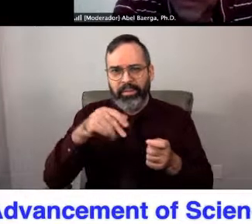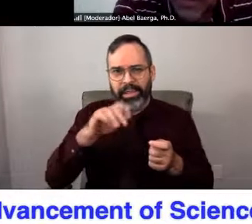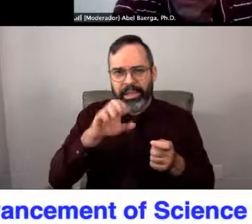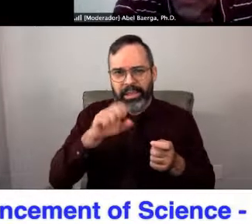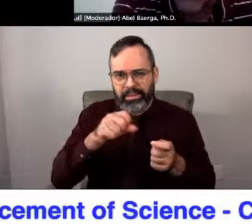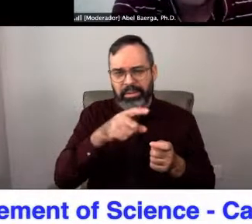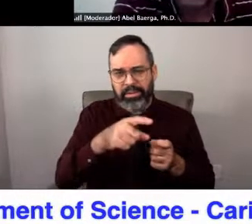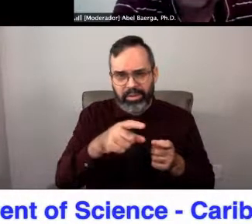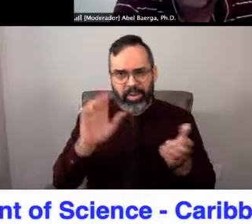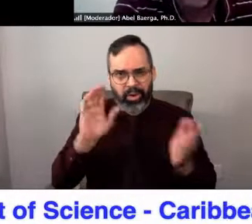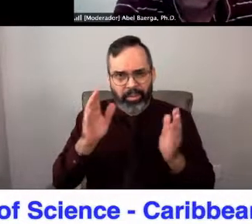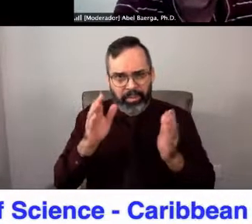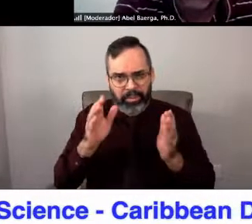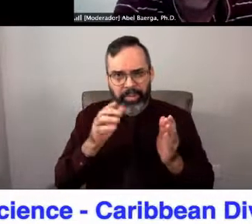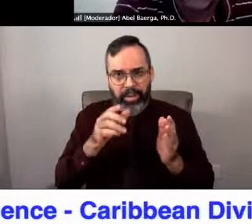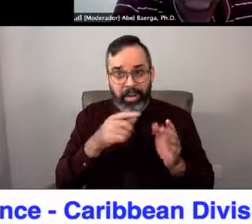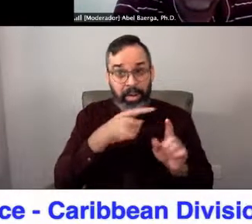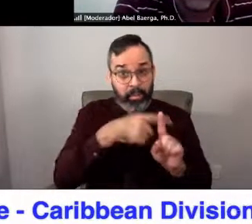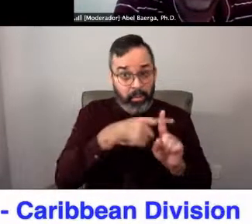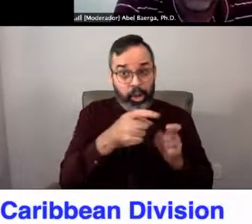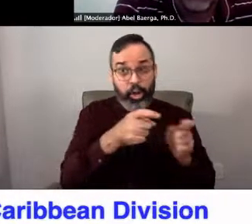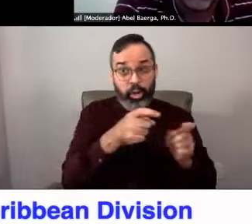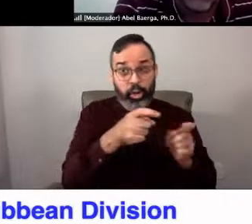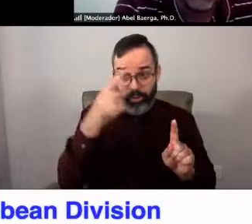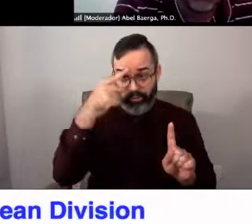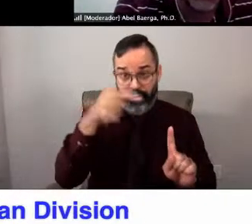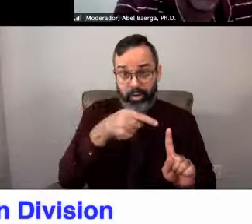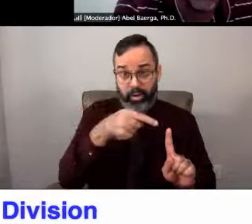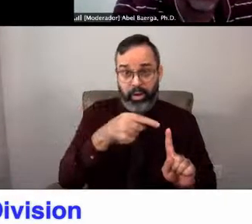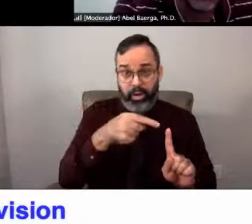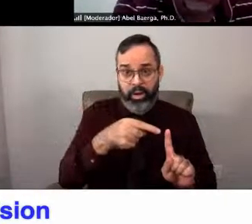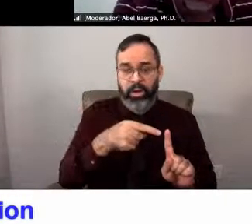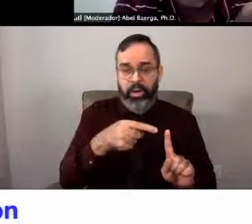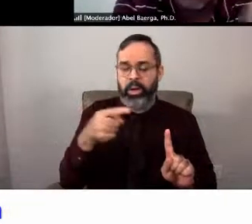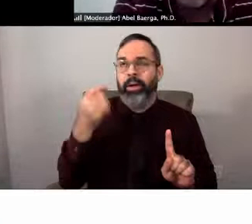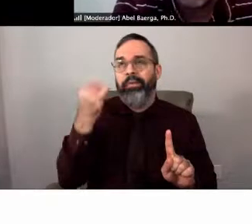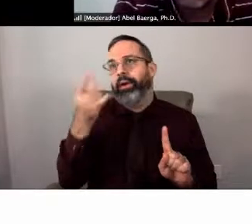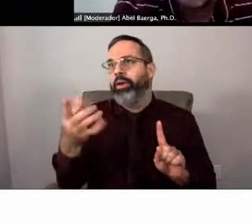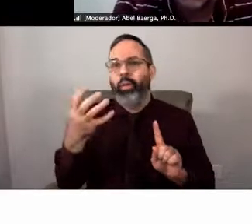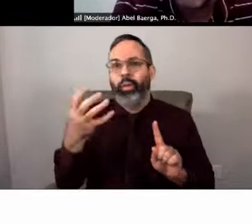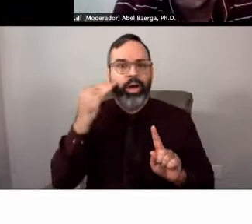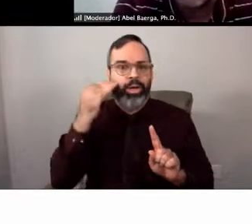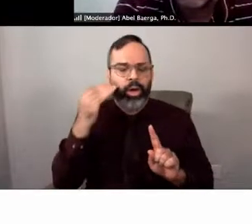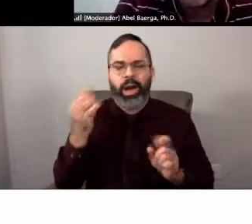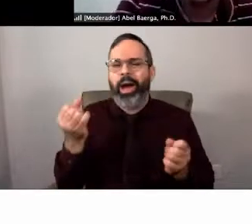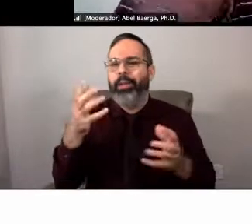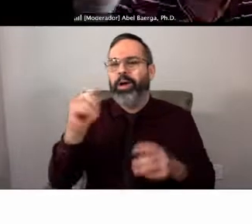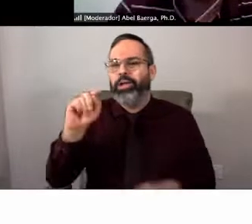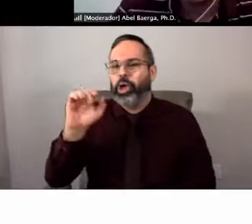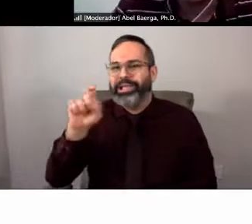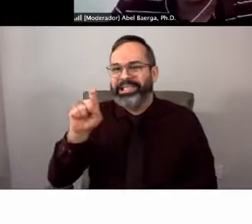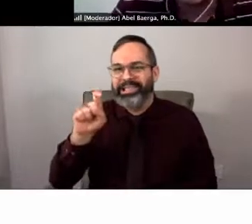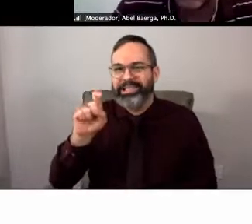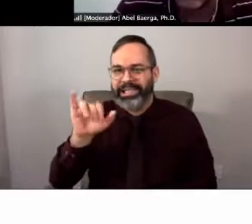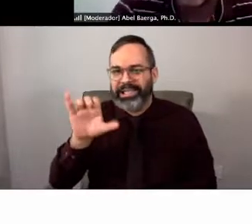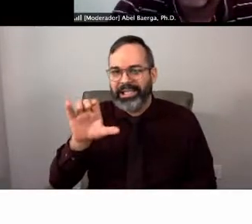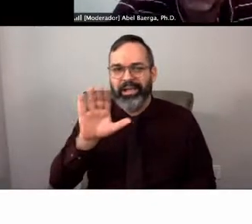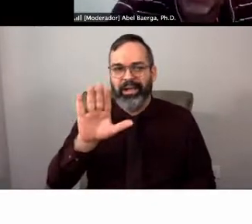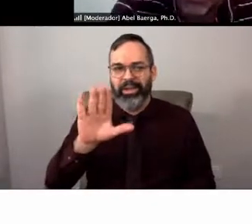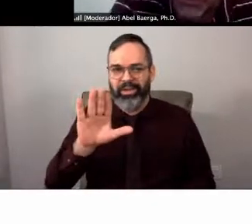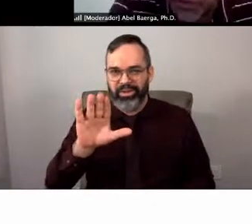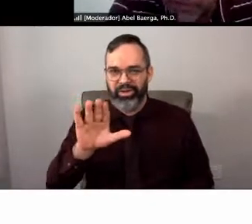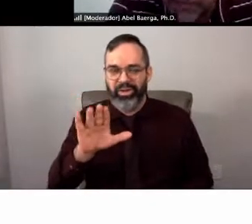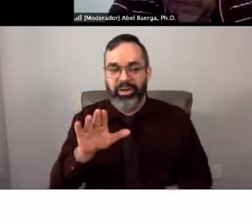against. You have a positive control for, if you wanted to know how toxic your phage is in comparison with another